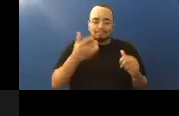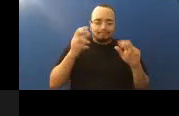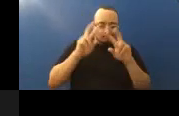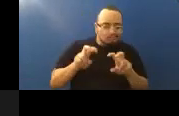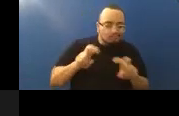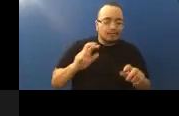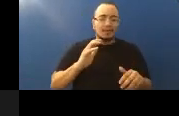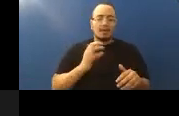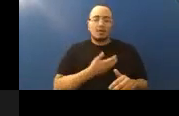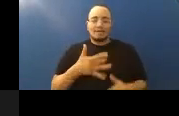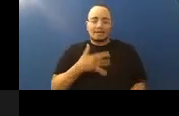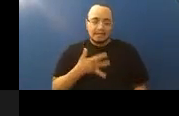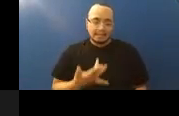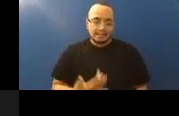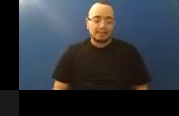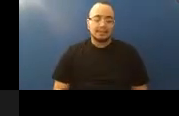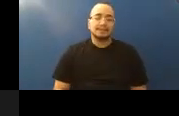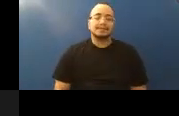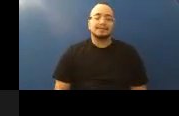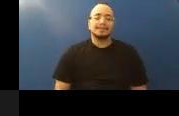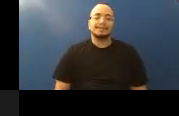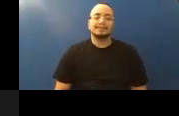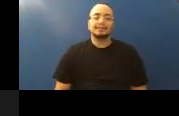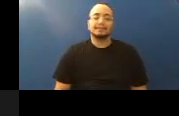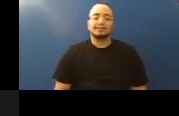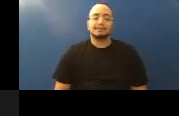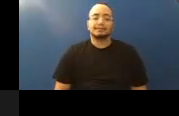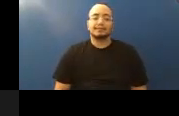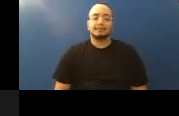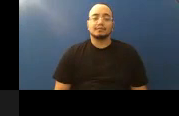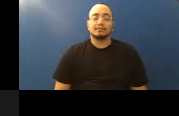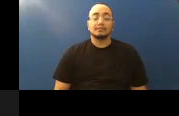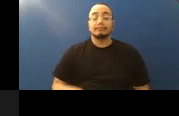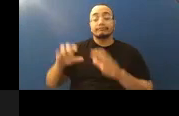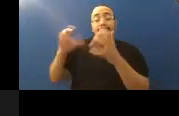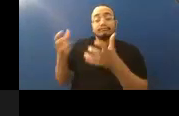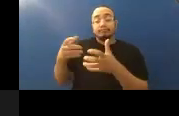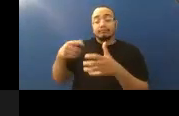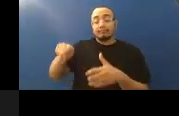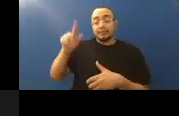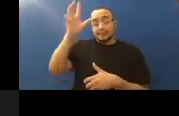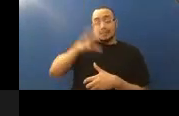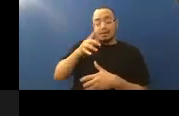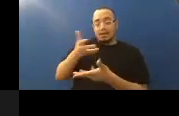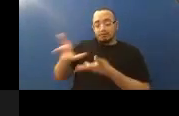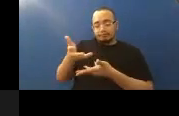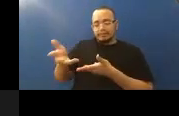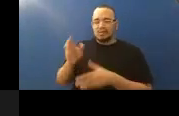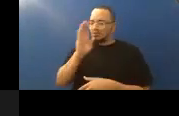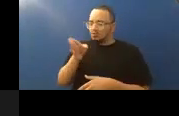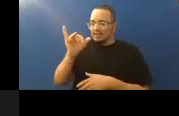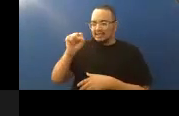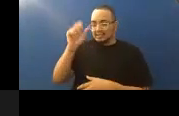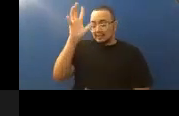as you know, throughout the years, the large percentage of the young men that I've worked with have been straight, cisgender male. And I feel like because